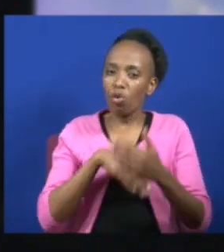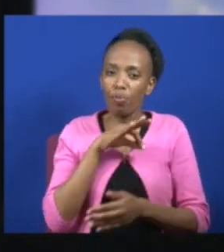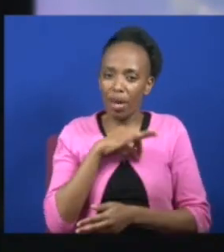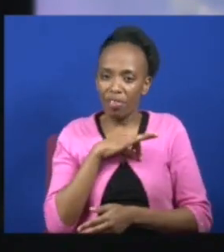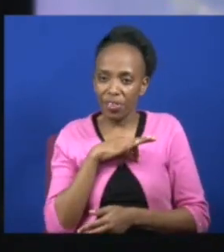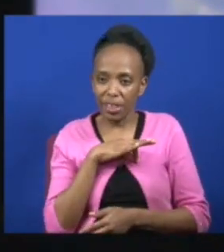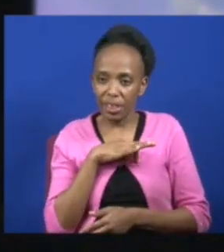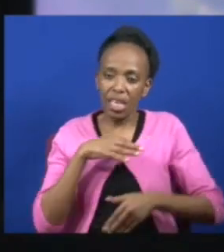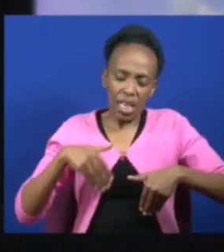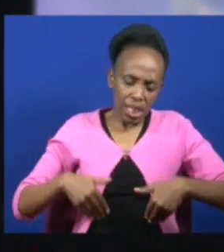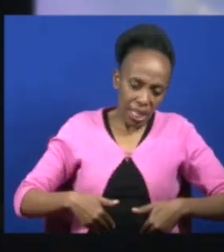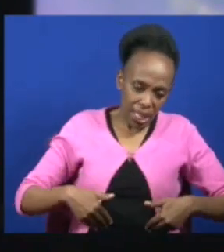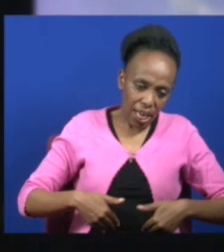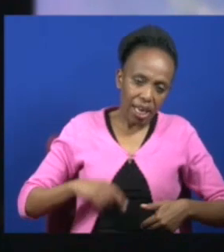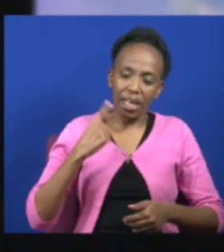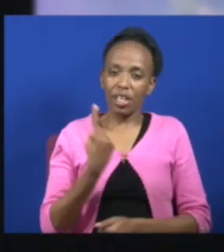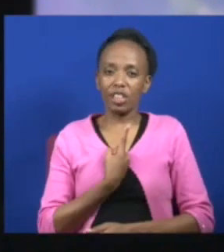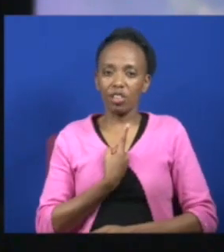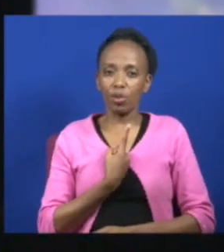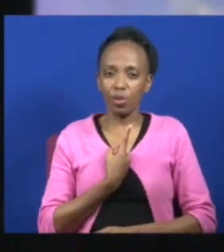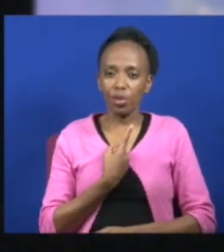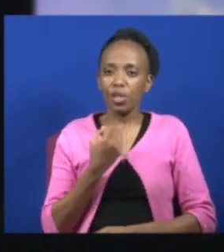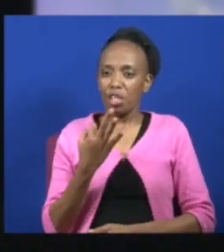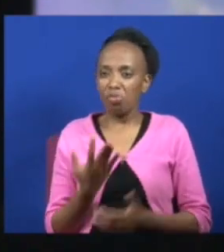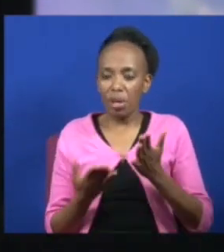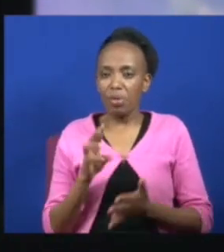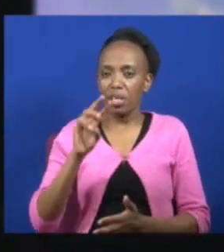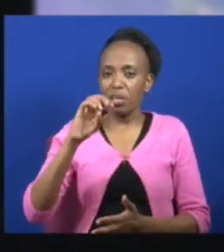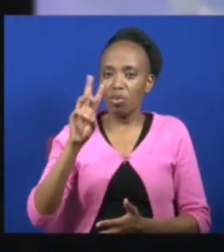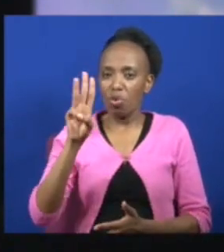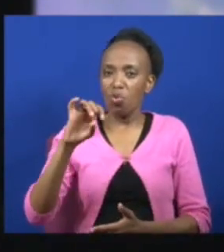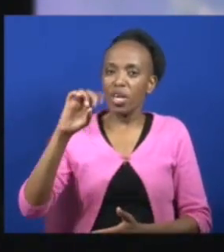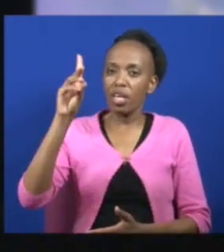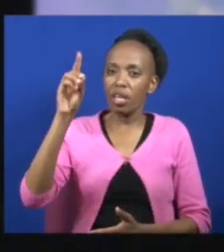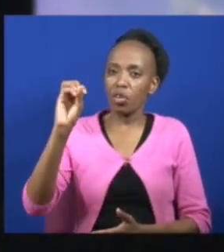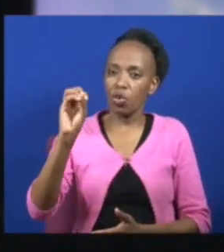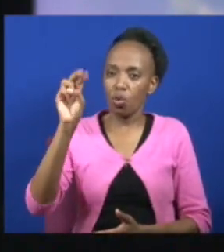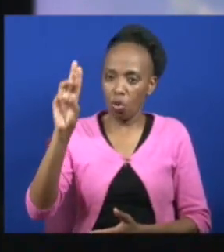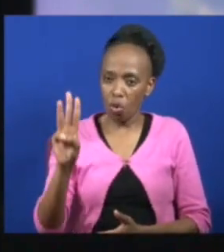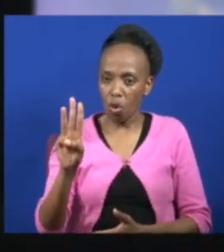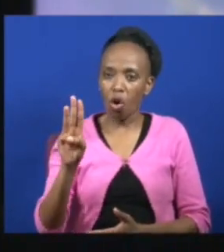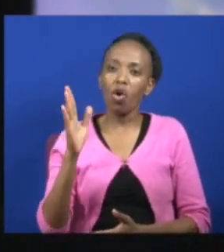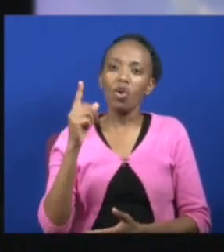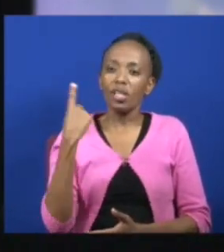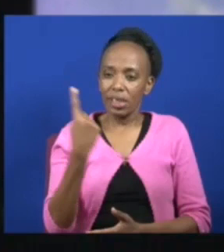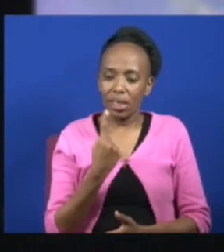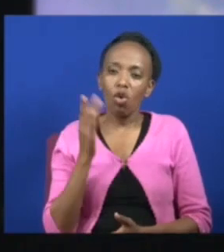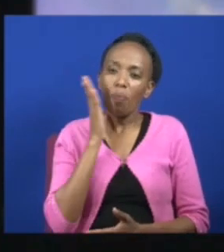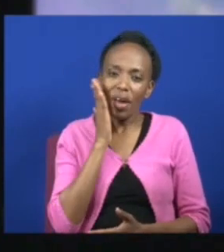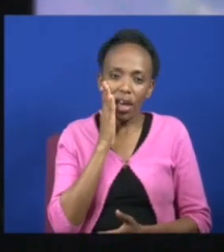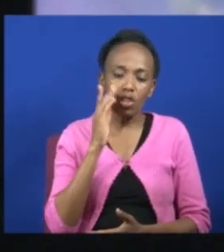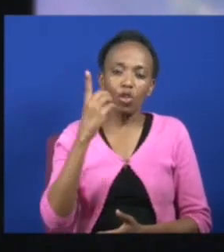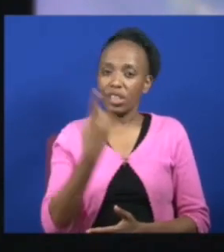benefit those who are younger, those who are single, whether they are widows or single mothers or single. It